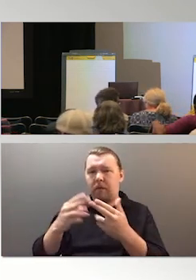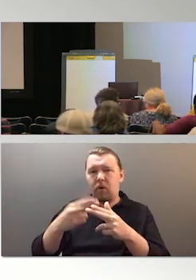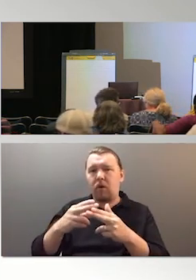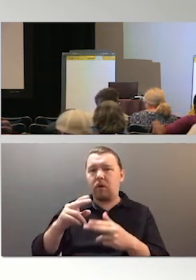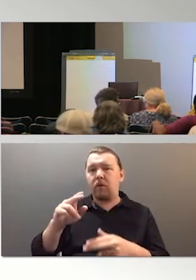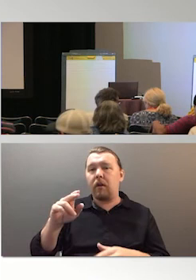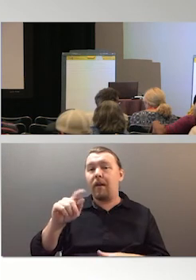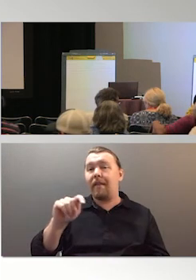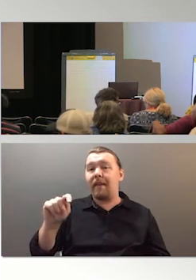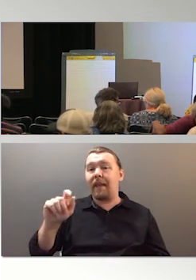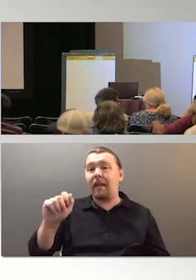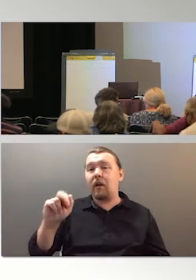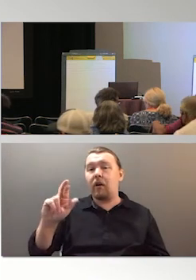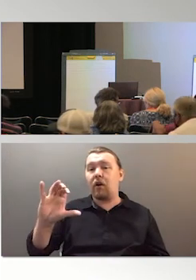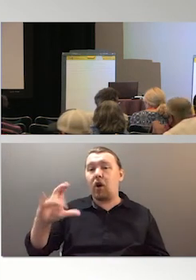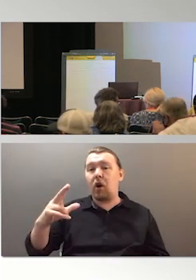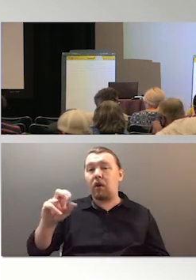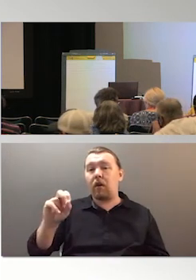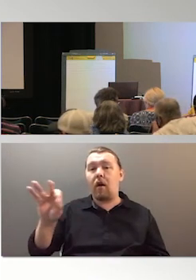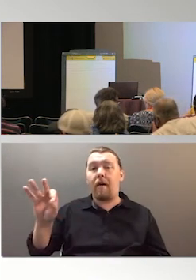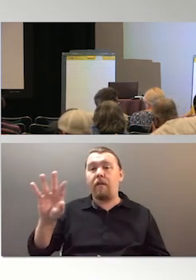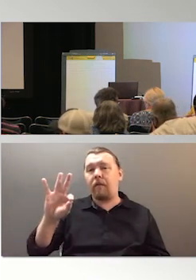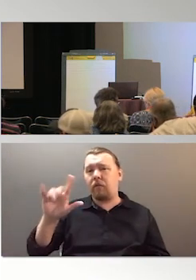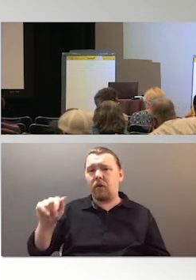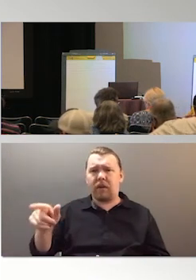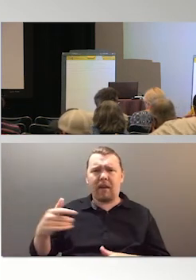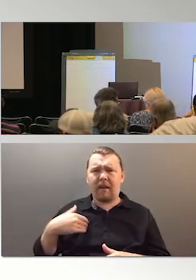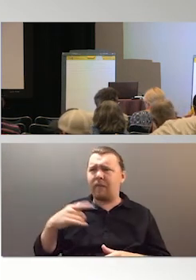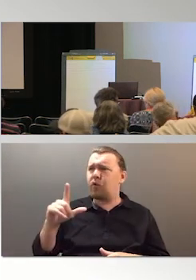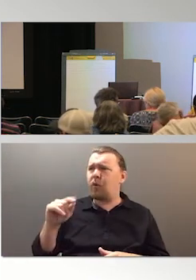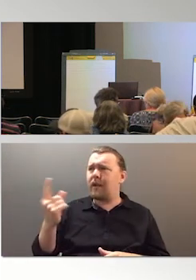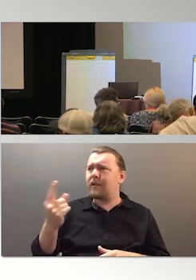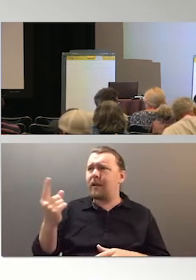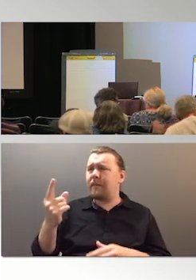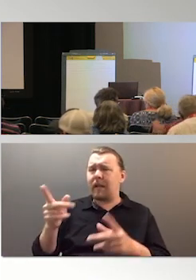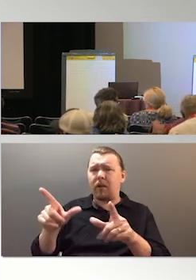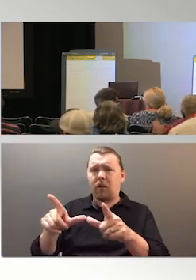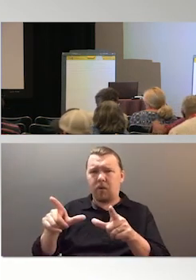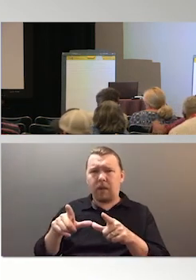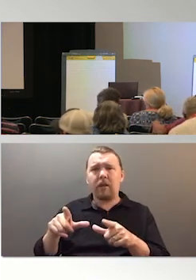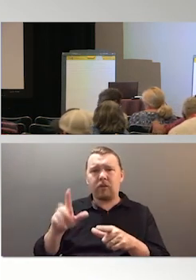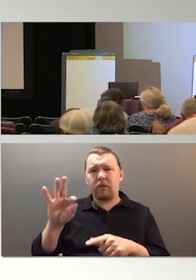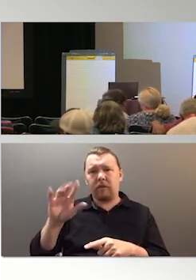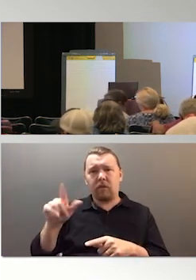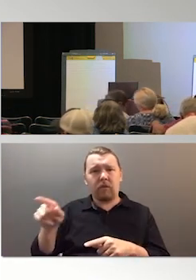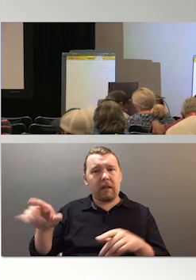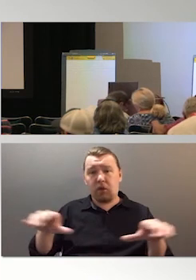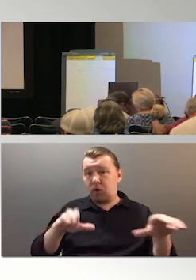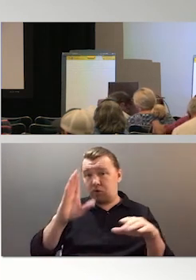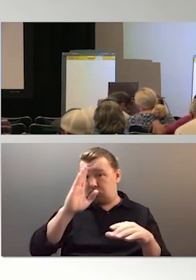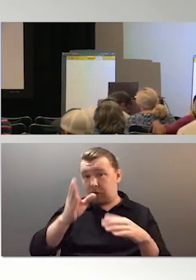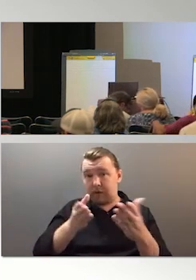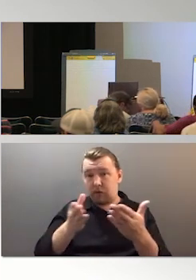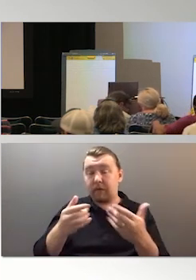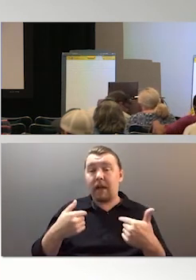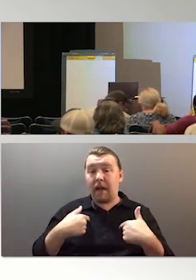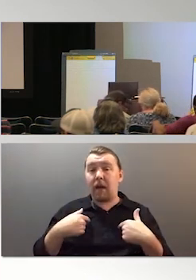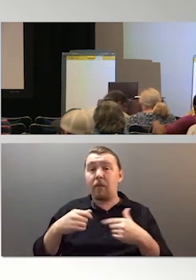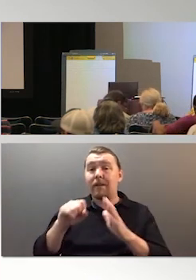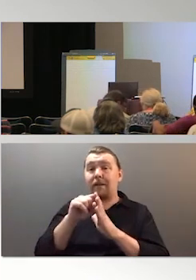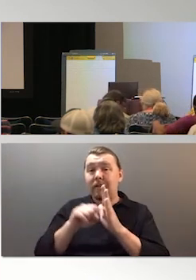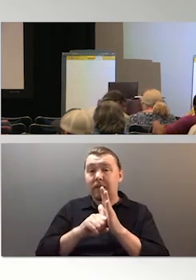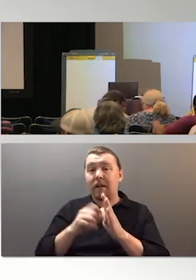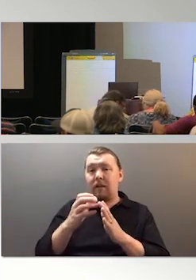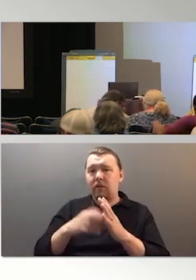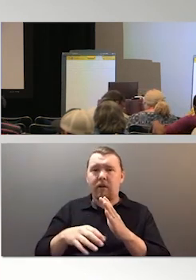ARC has 20-plus, 40-something locations across the state where they actually do direct services. I was the state chapter doing more